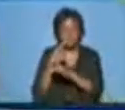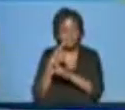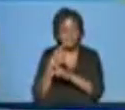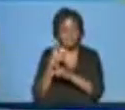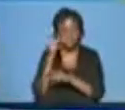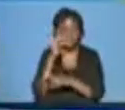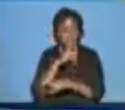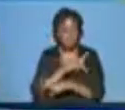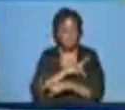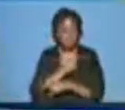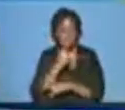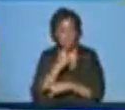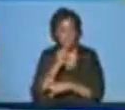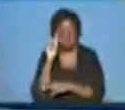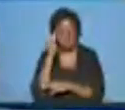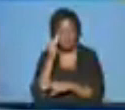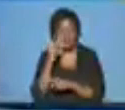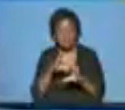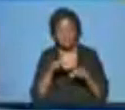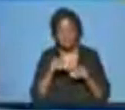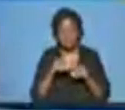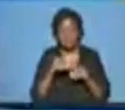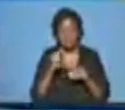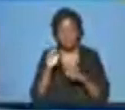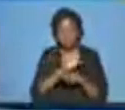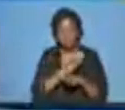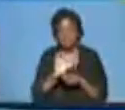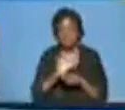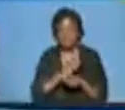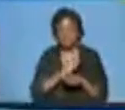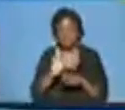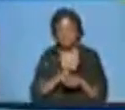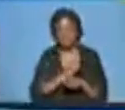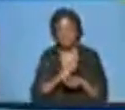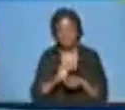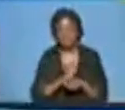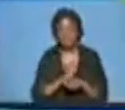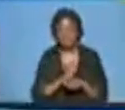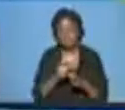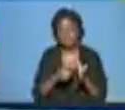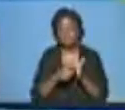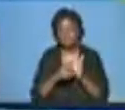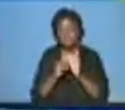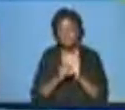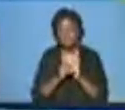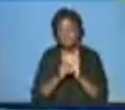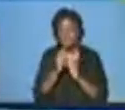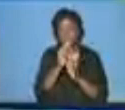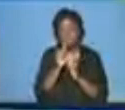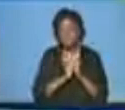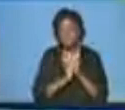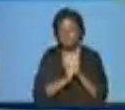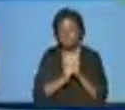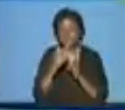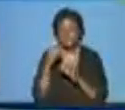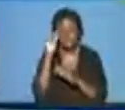passed the Commercial Entities Substance Requirement Act, or CESRA, during Parliament's last session, while government engaged BDO Chartered